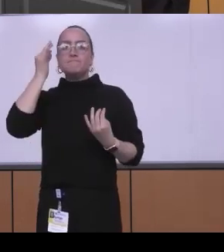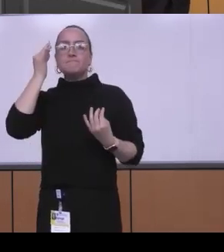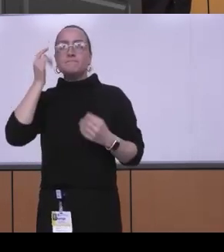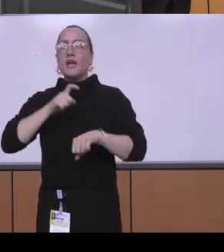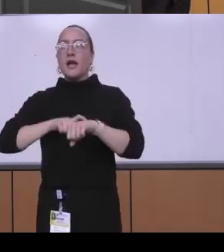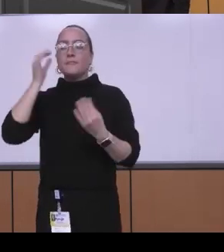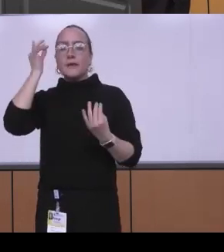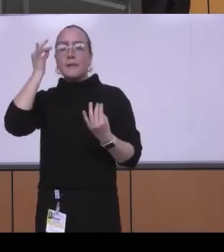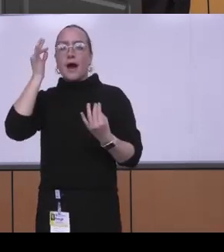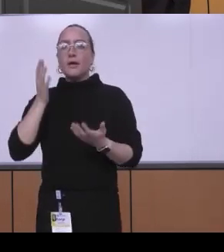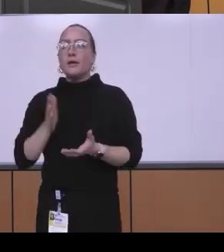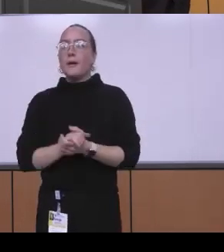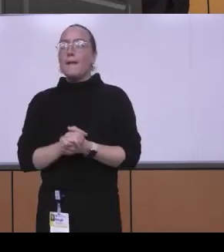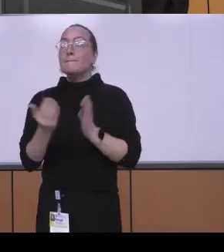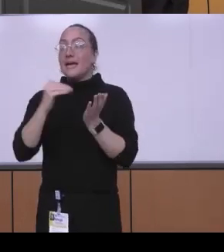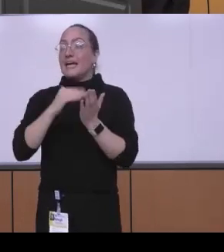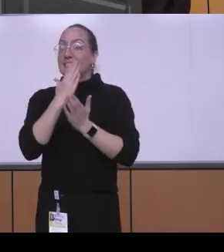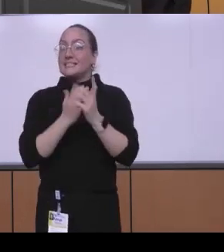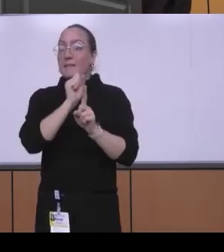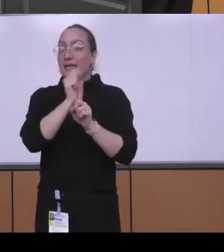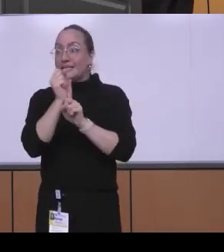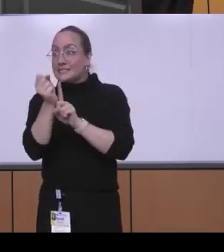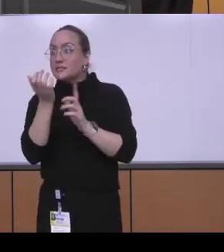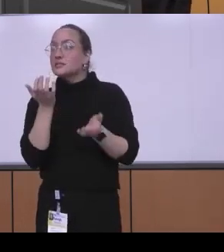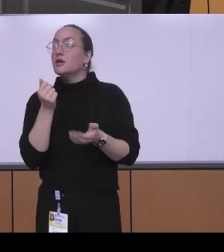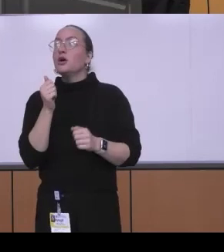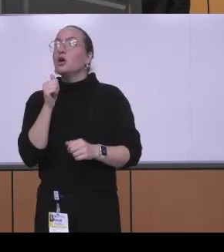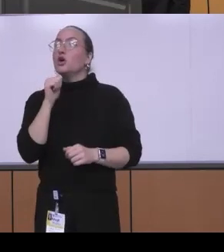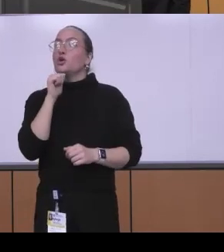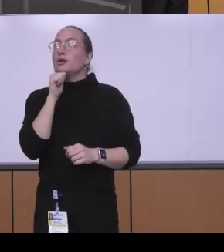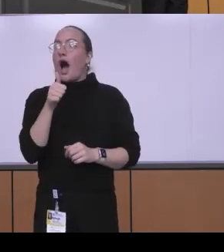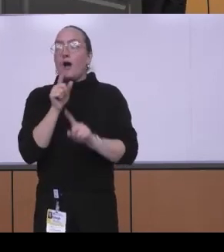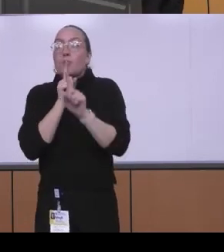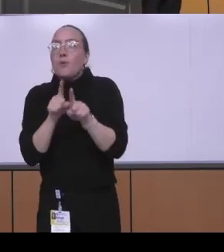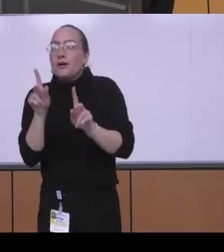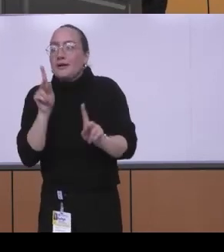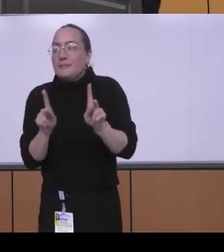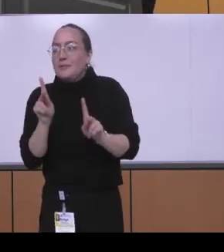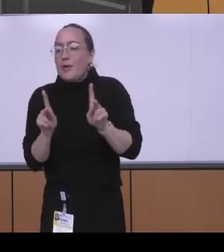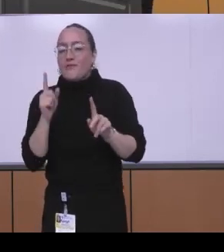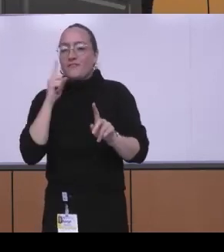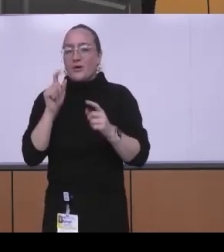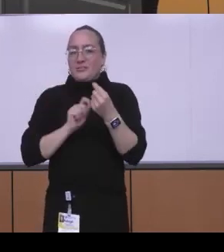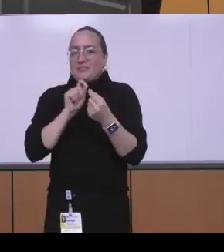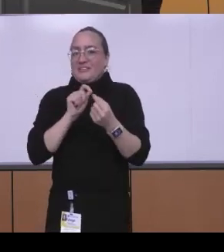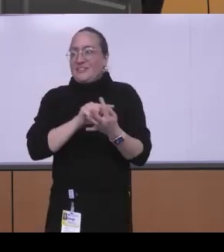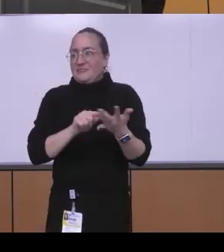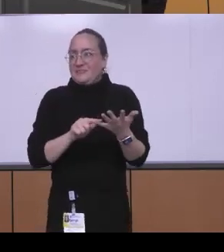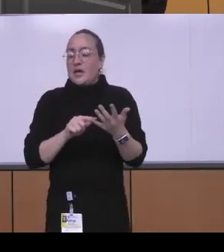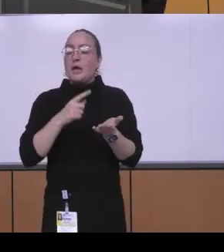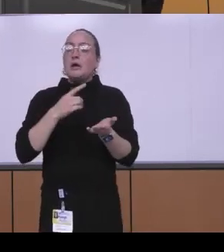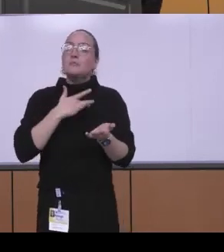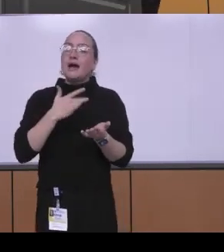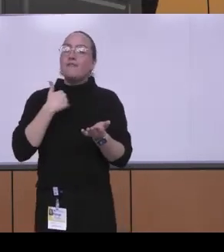And of course, you guys see the toughest cases. This is, you are not reporting people for not having a coach. I know that. That's the people who are, this is usually the school systems